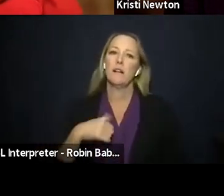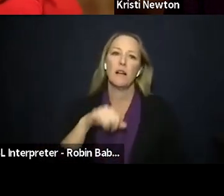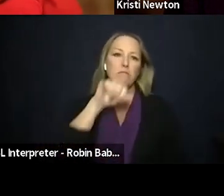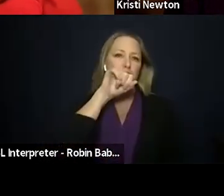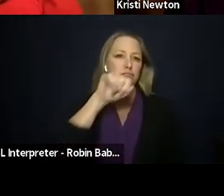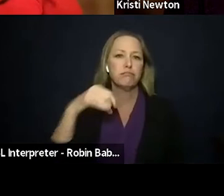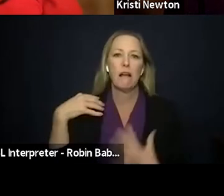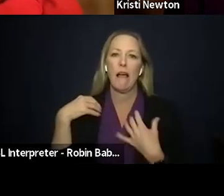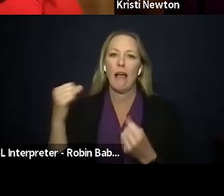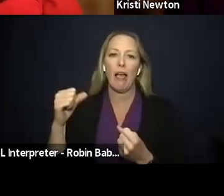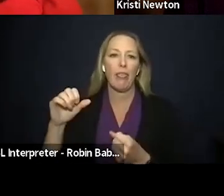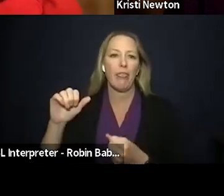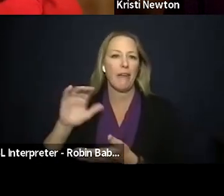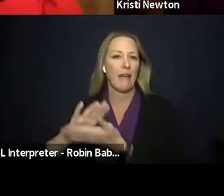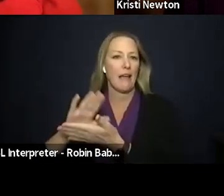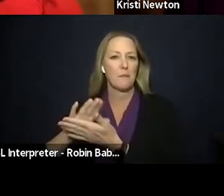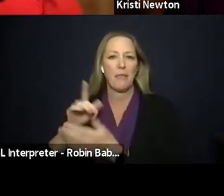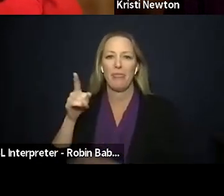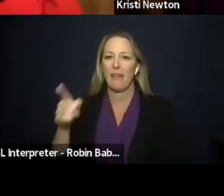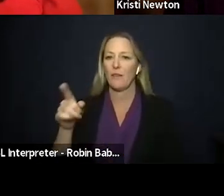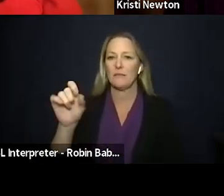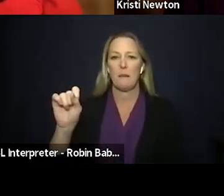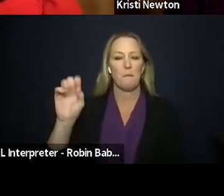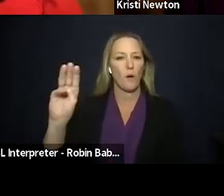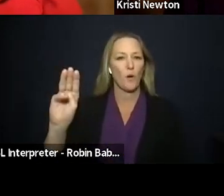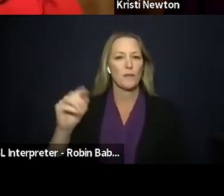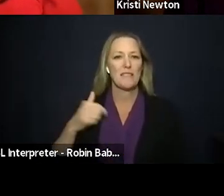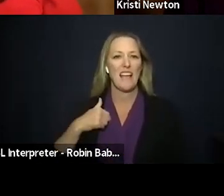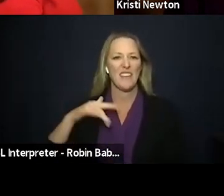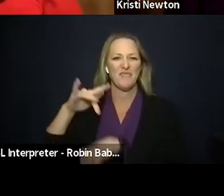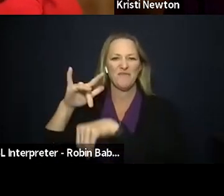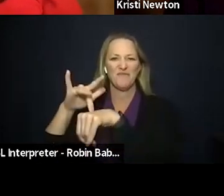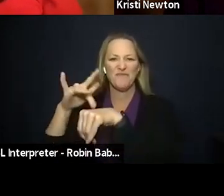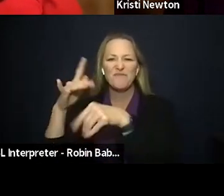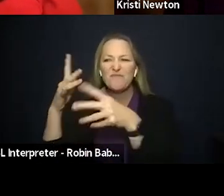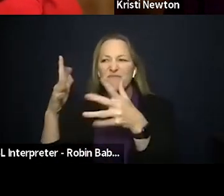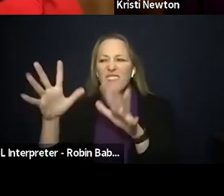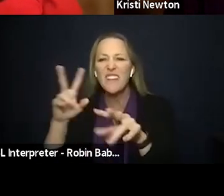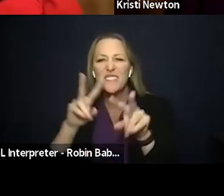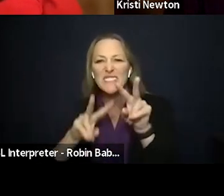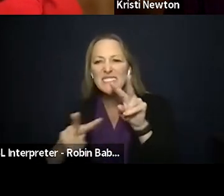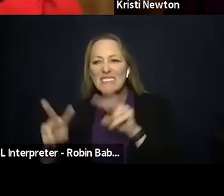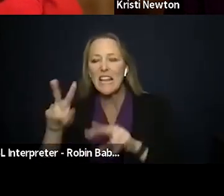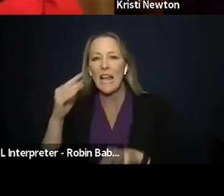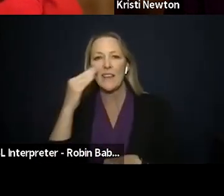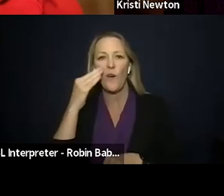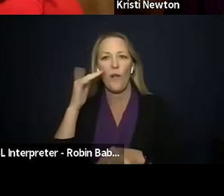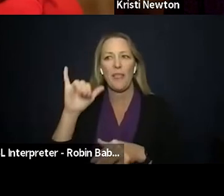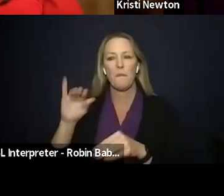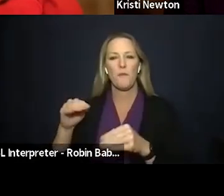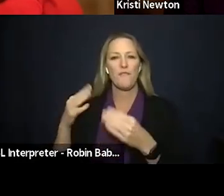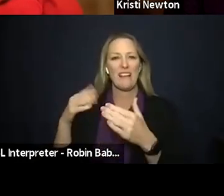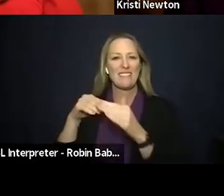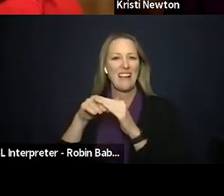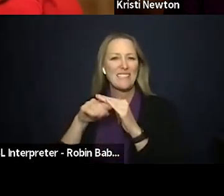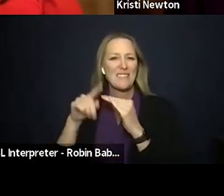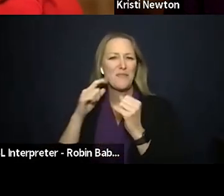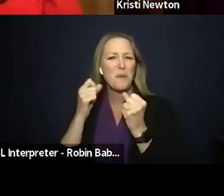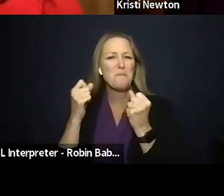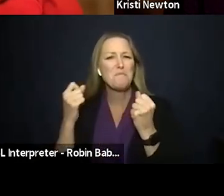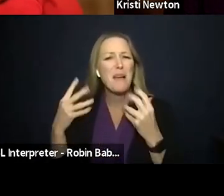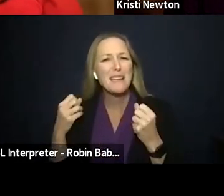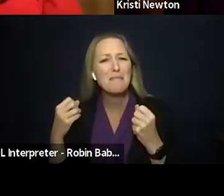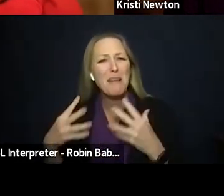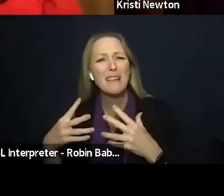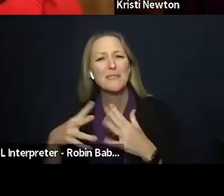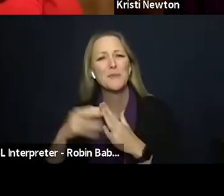at san marcos i just i i've been there i've seen it i know what access it gives so many students children here in